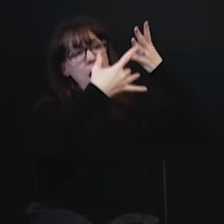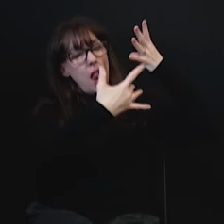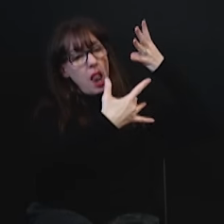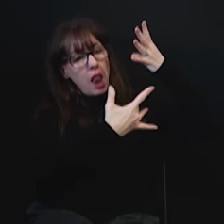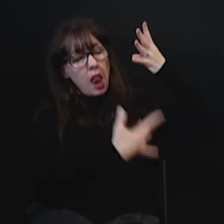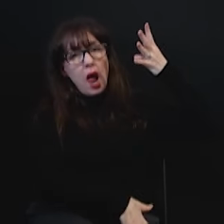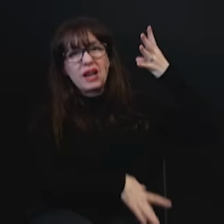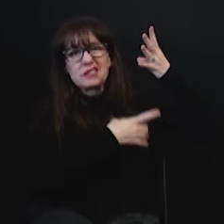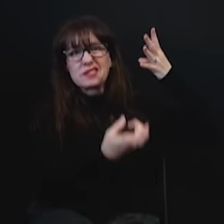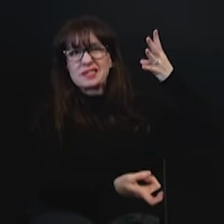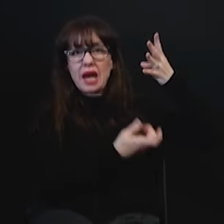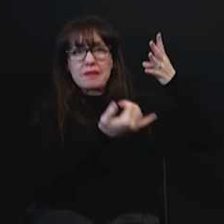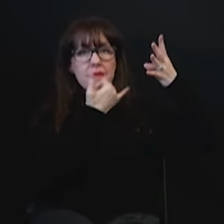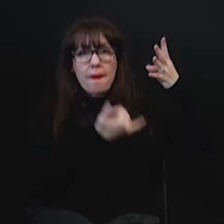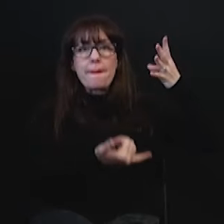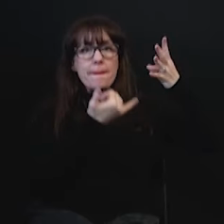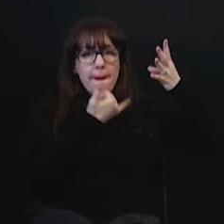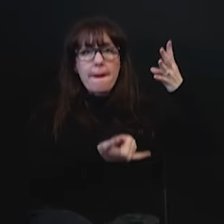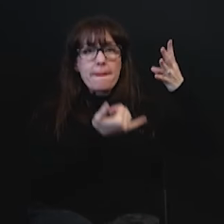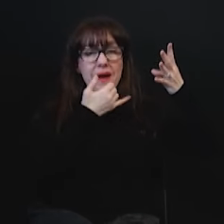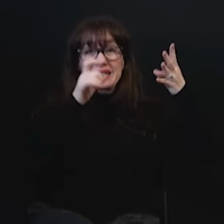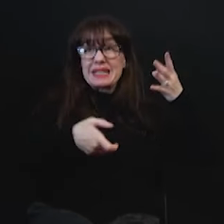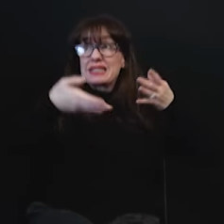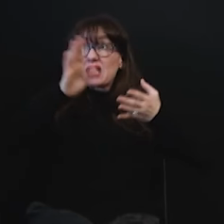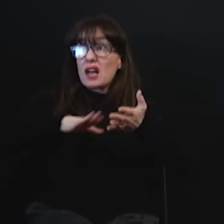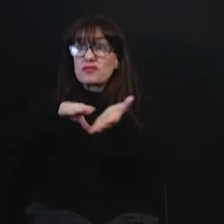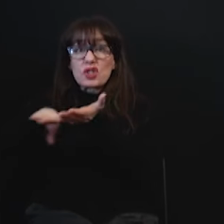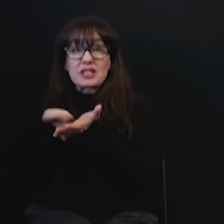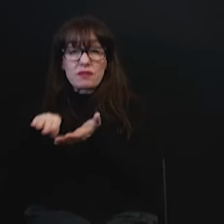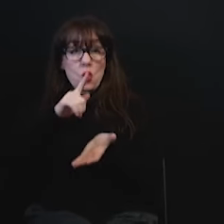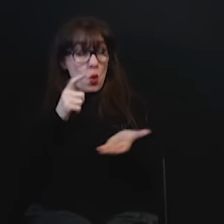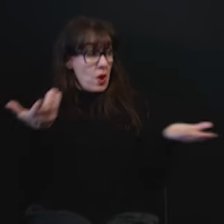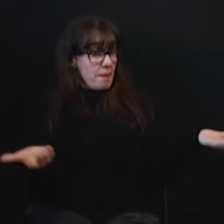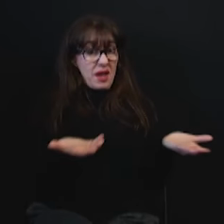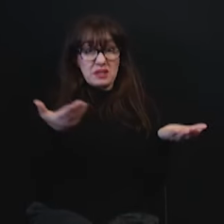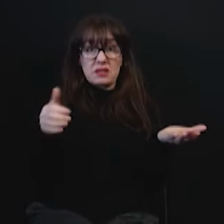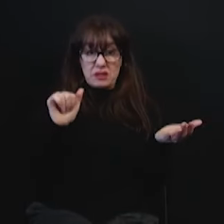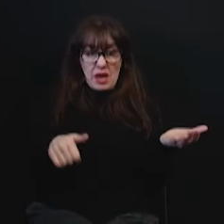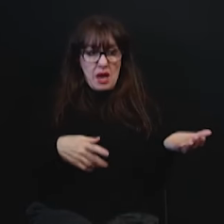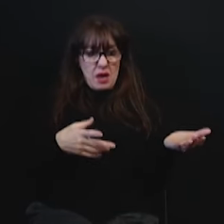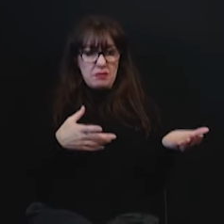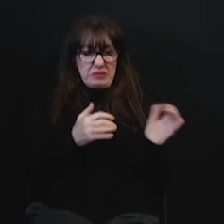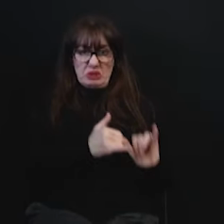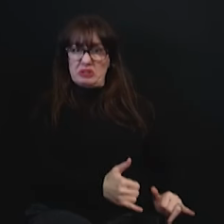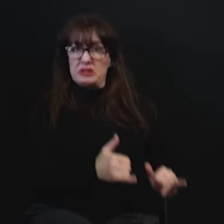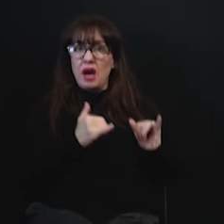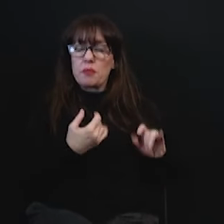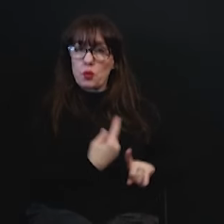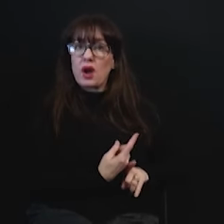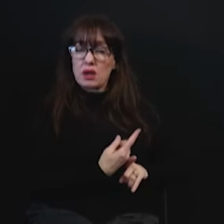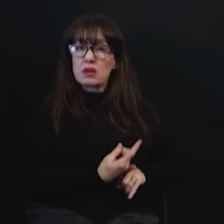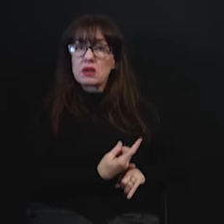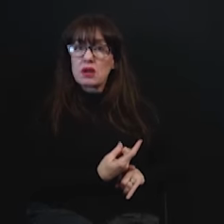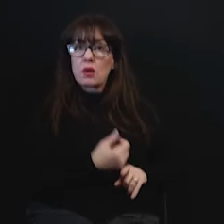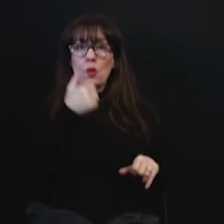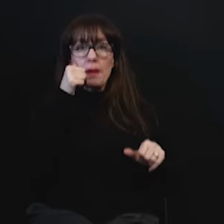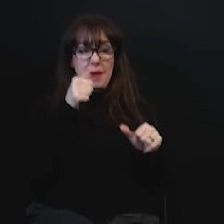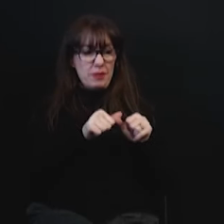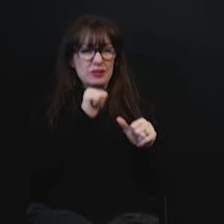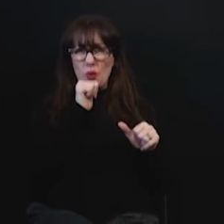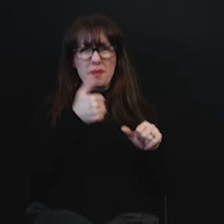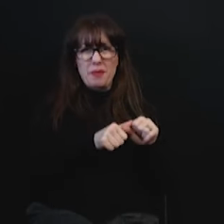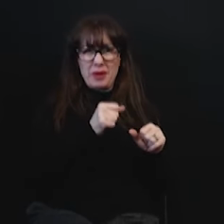recognizes how much he needs God's forgiveness. And so who among us can't relate to that? Do not remember me according to my